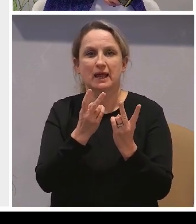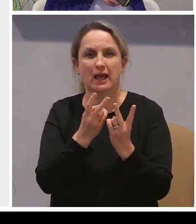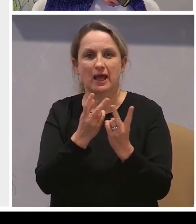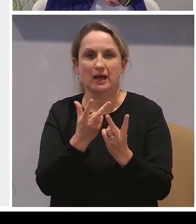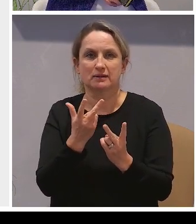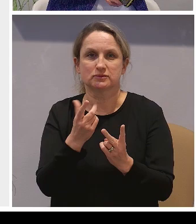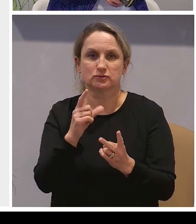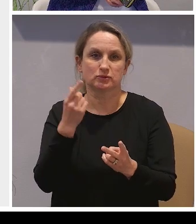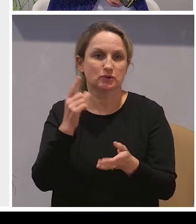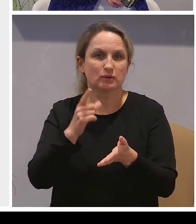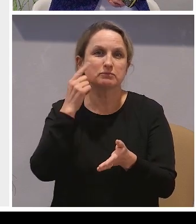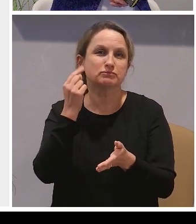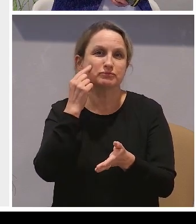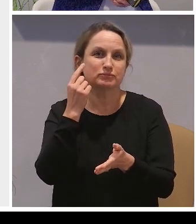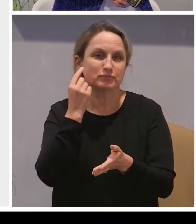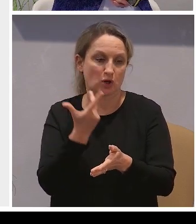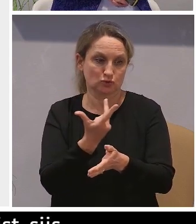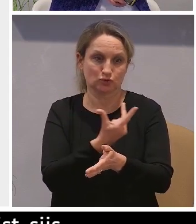2 first are like